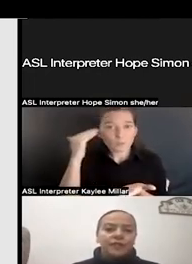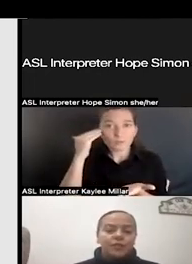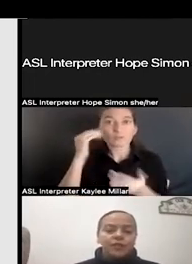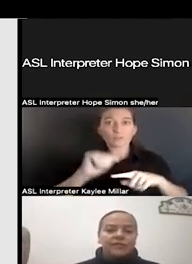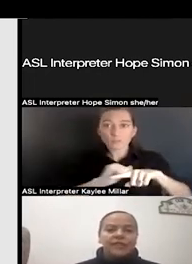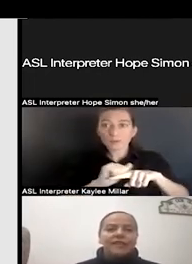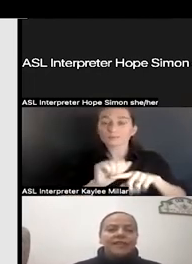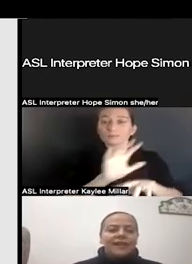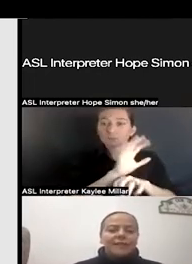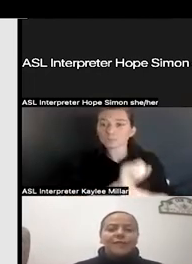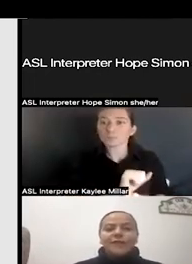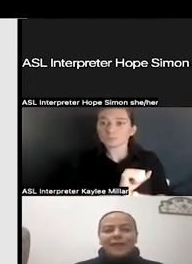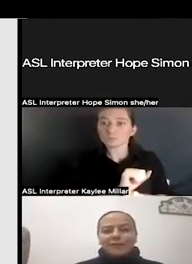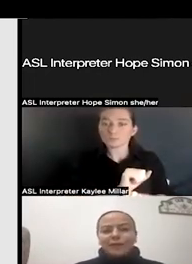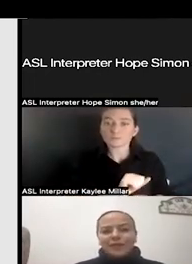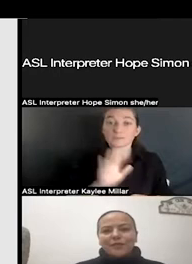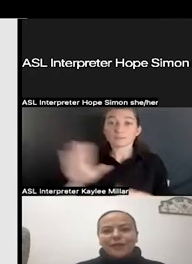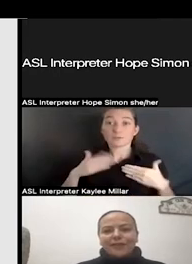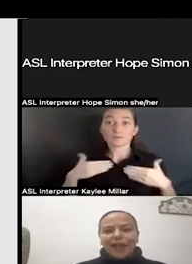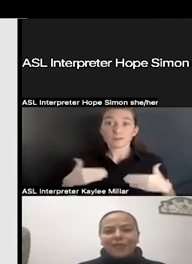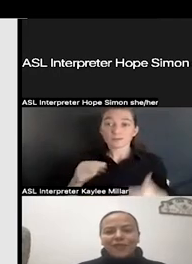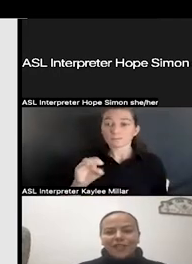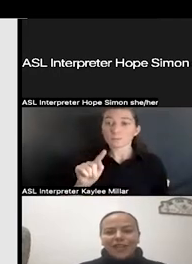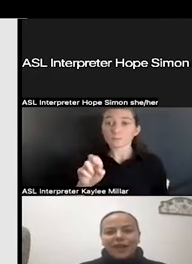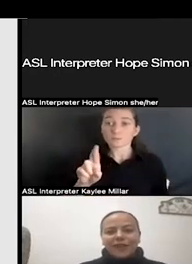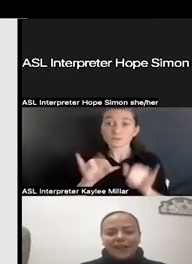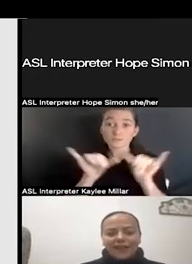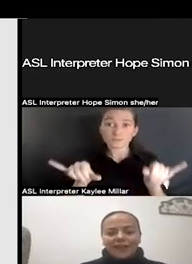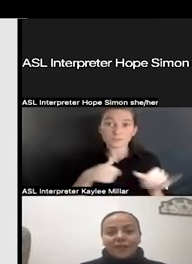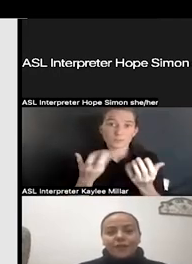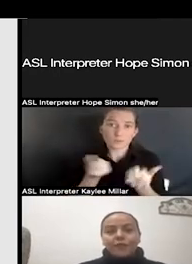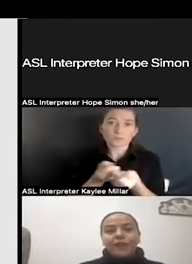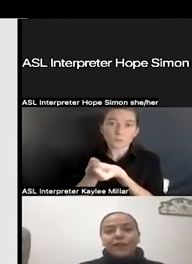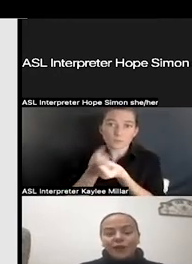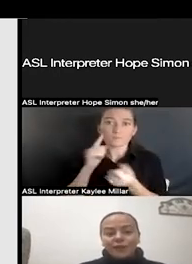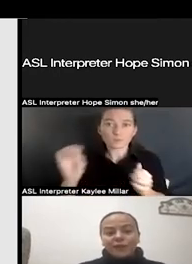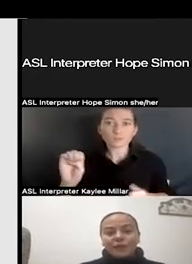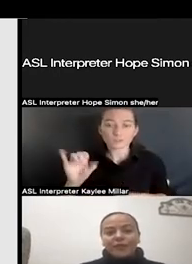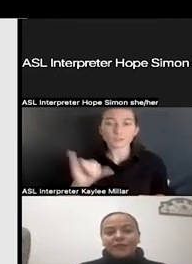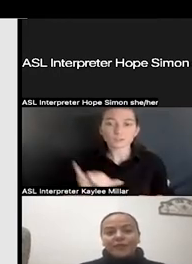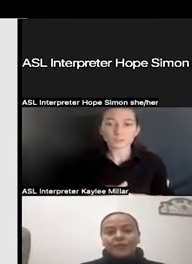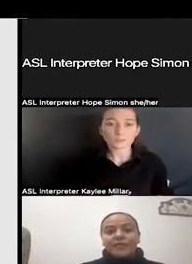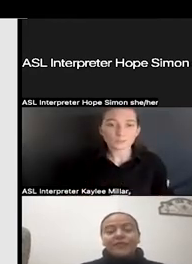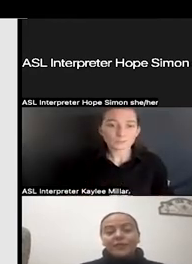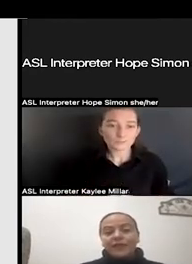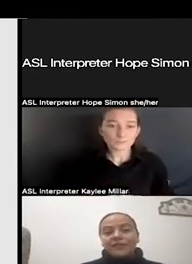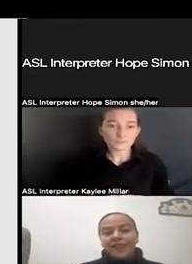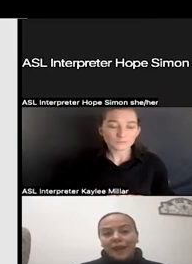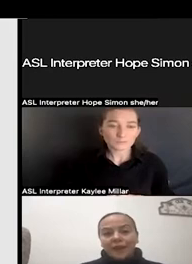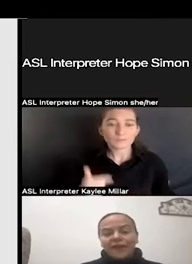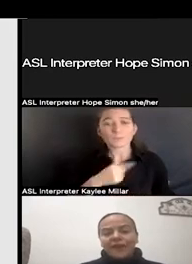event of an emergency. We've been able to participate in the California ShakeOut, and We're very grateful to receive the